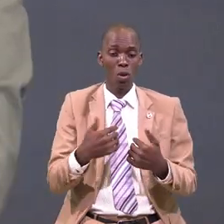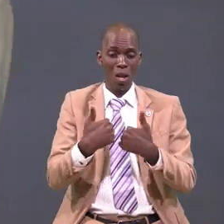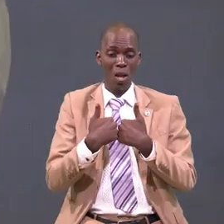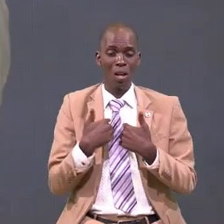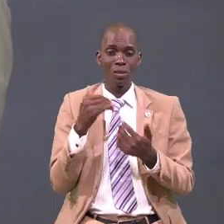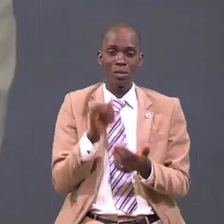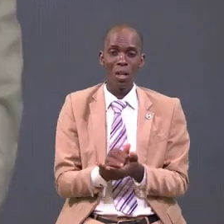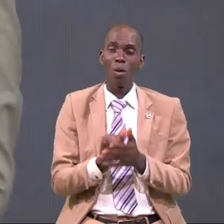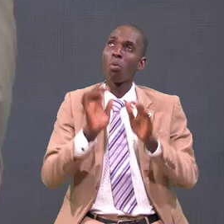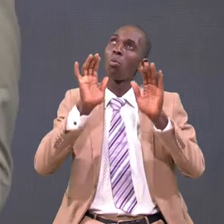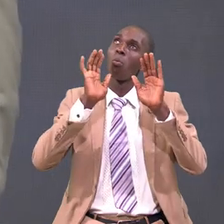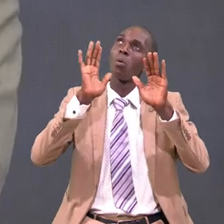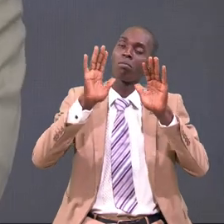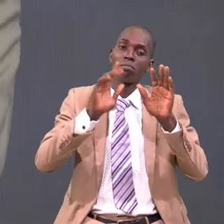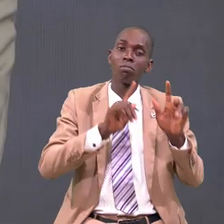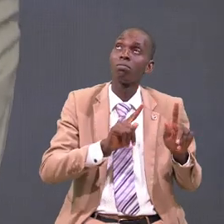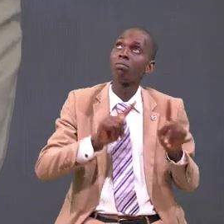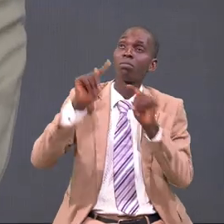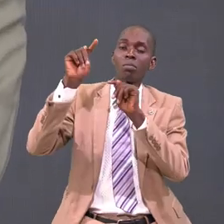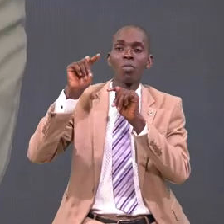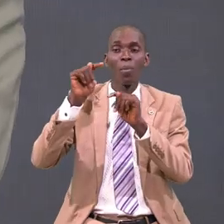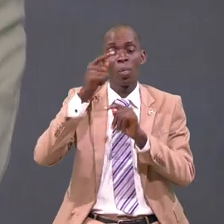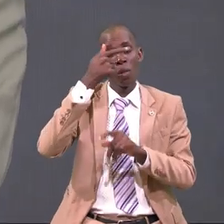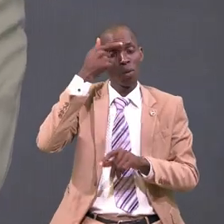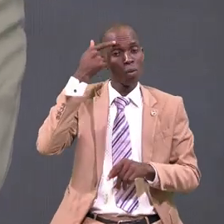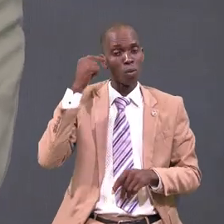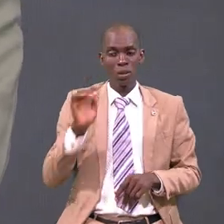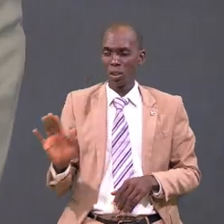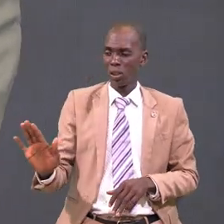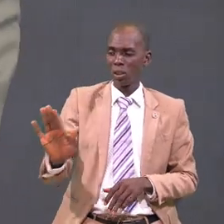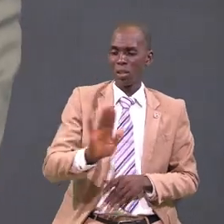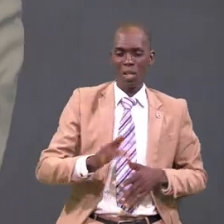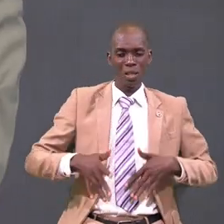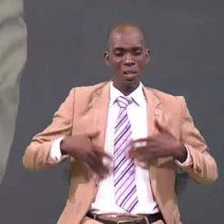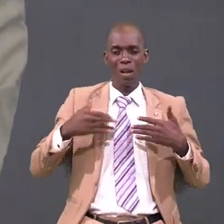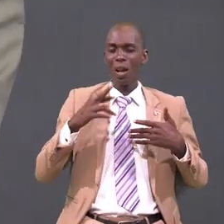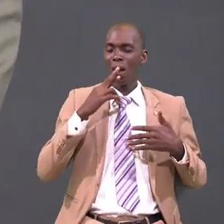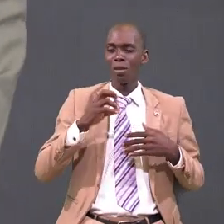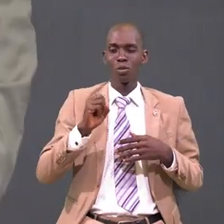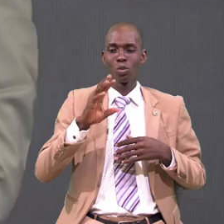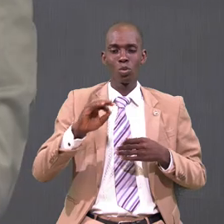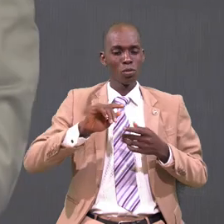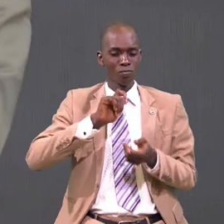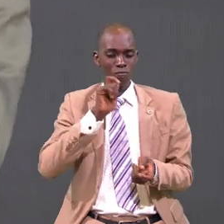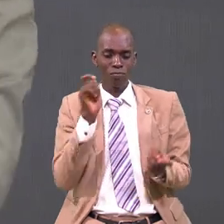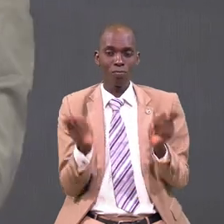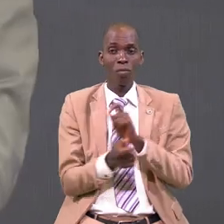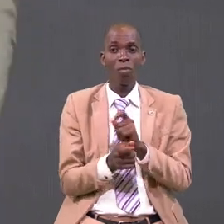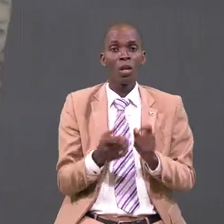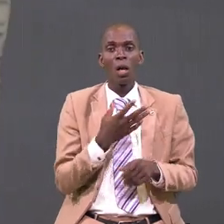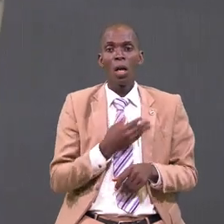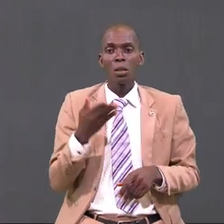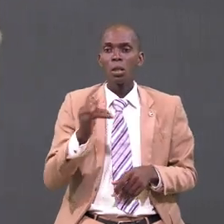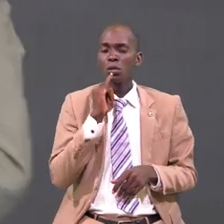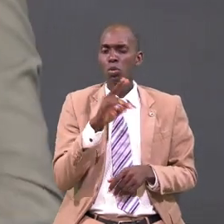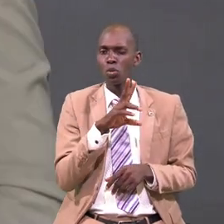because their lives are so transformed, and there is no shade or shadow